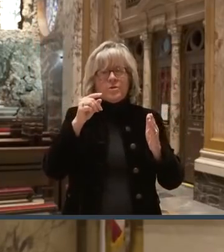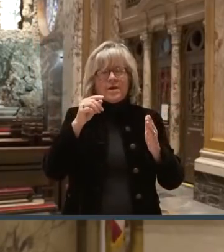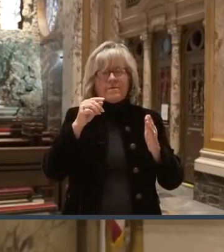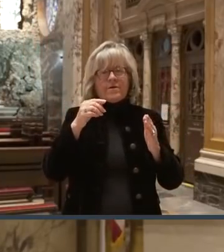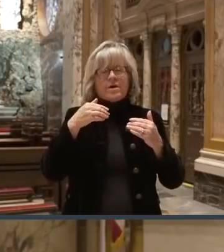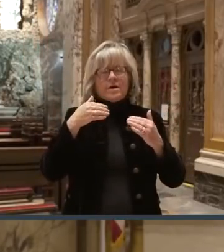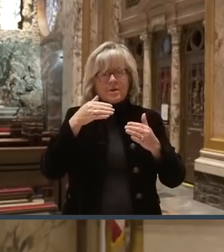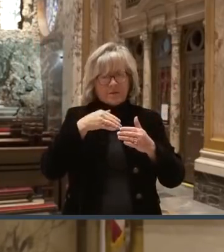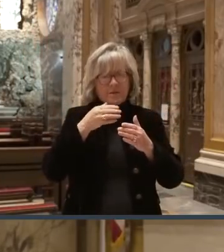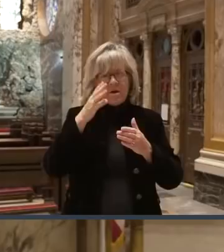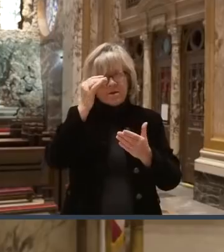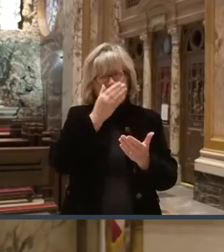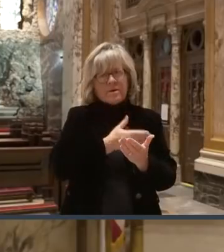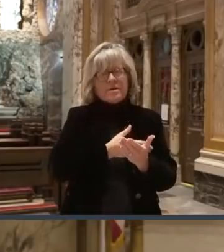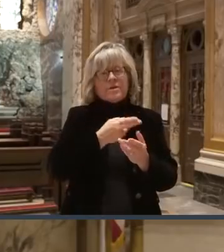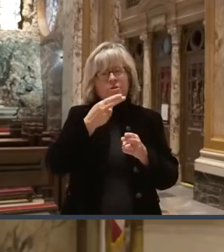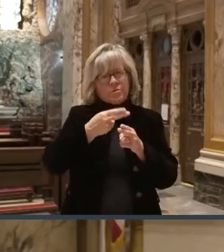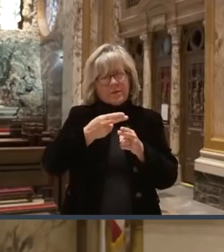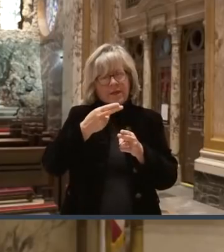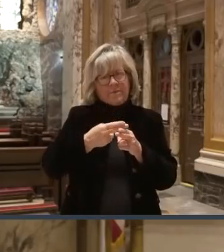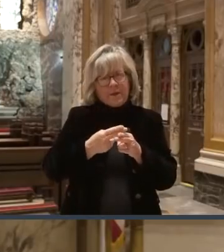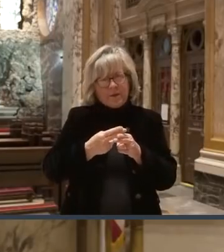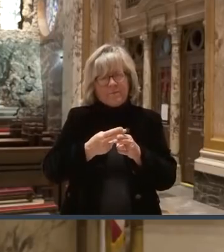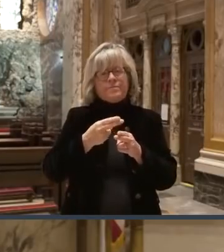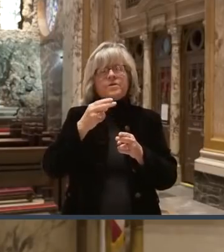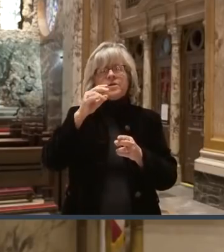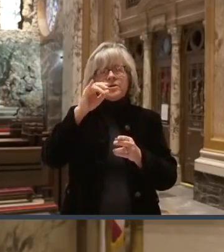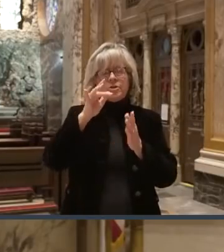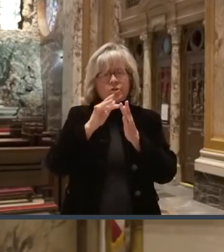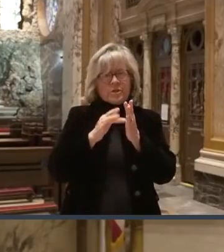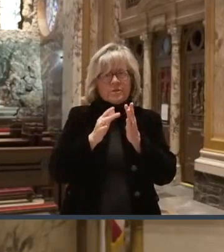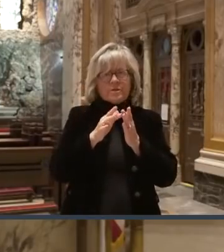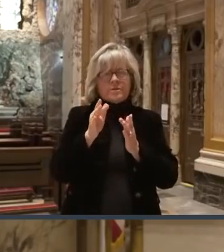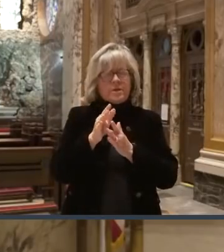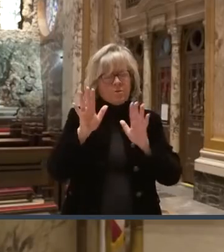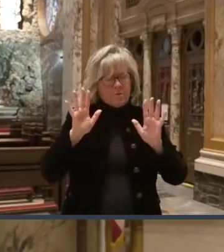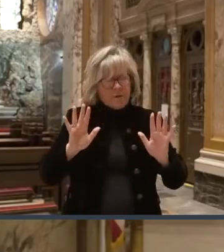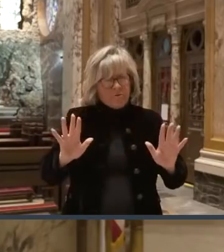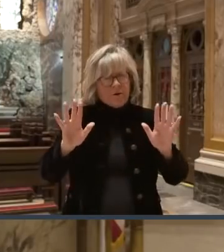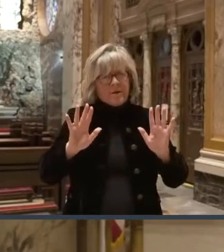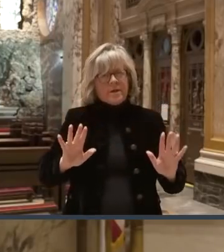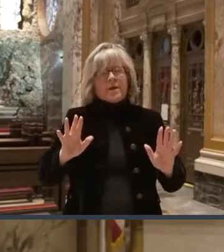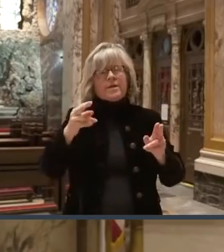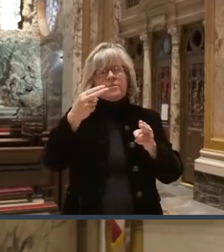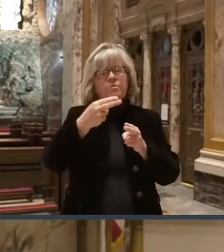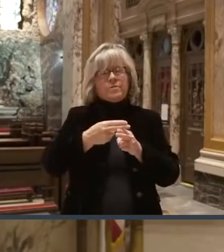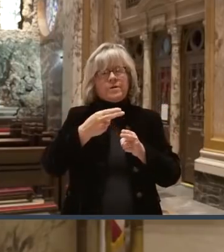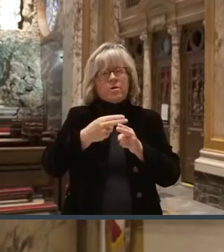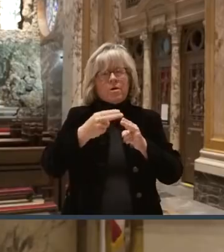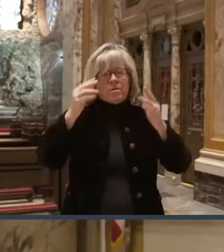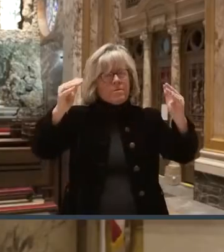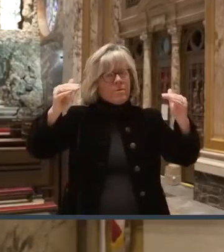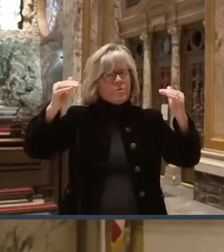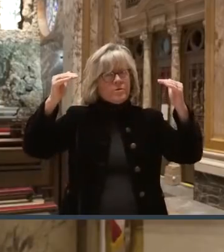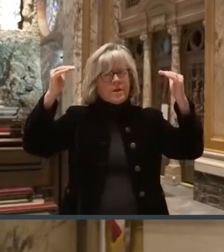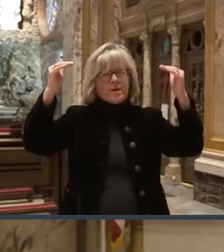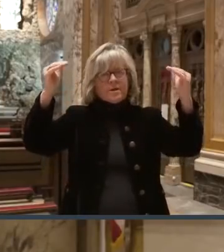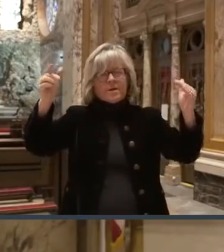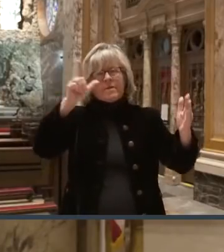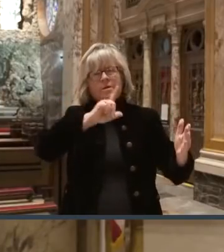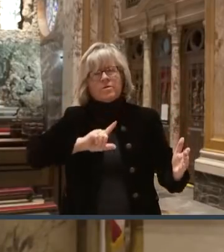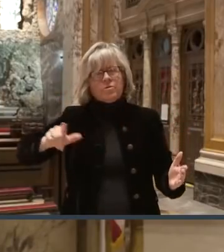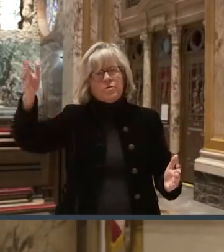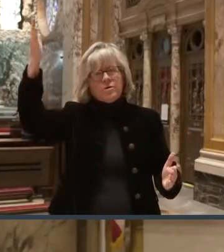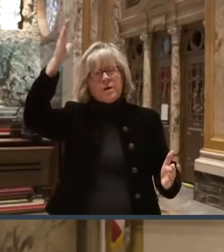and you shall name him Jesus. He will be great and will be called Son of the Most High. And the Lord